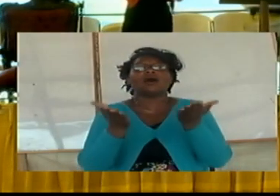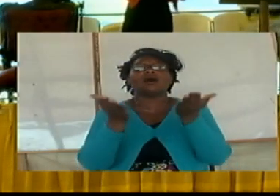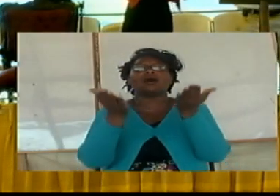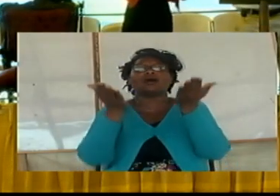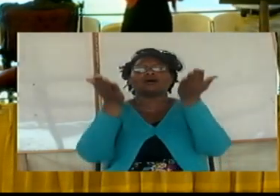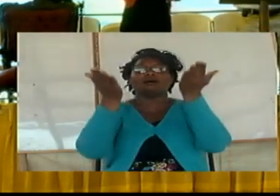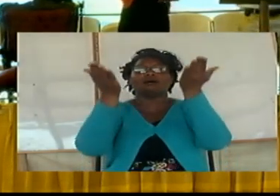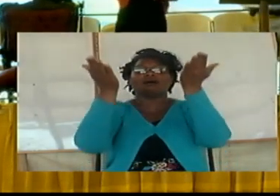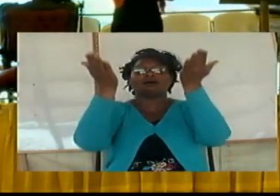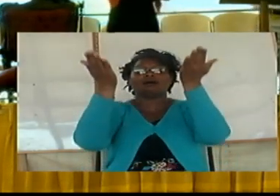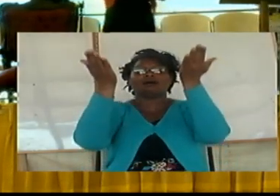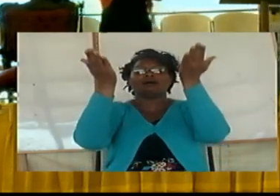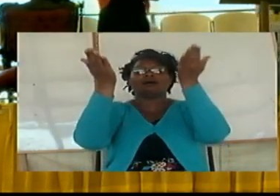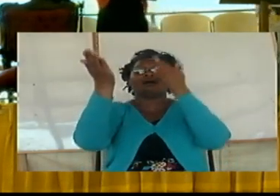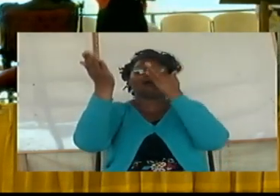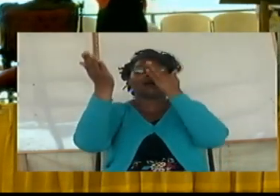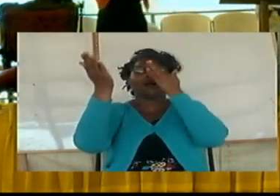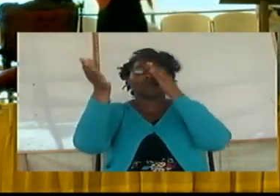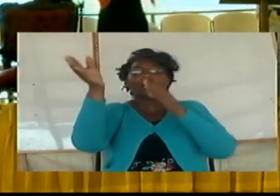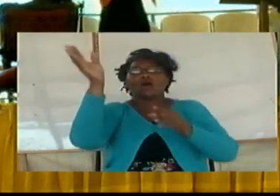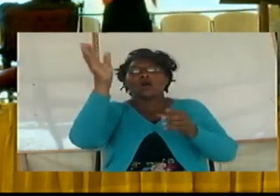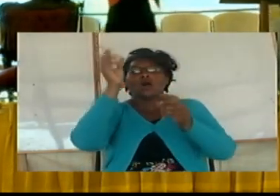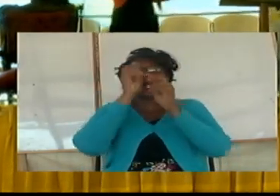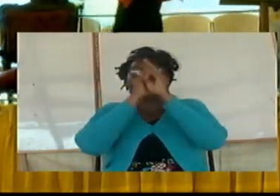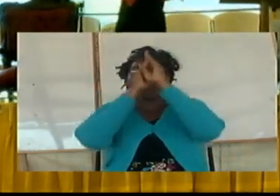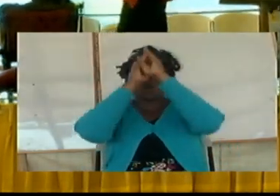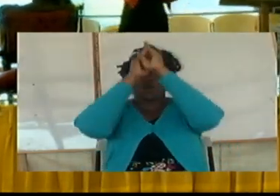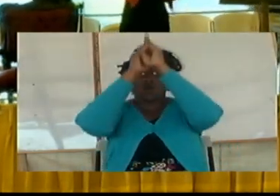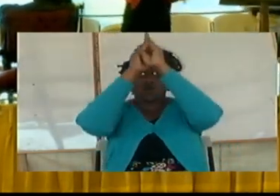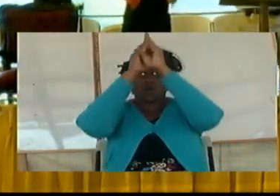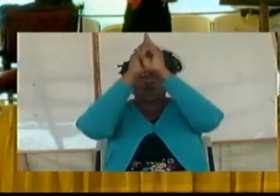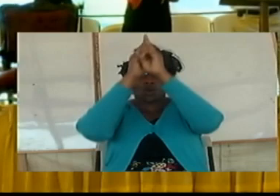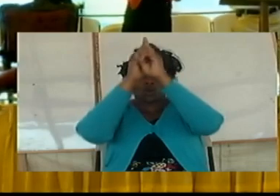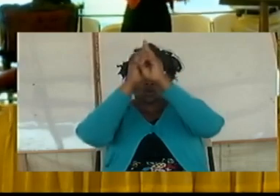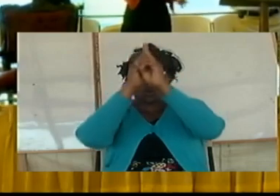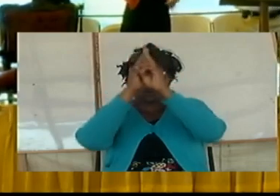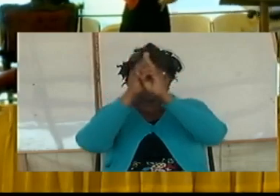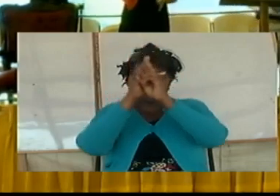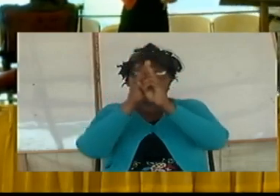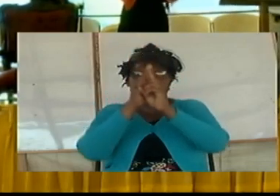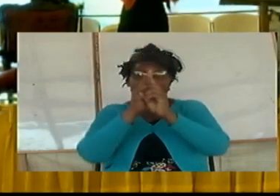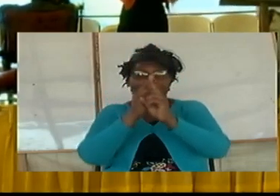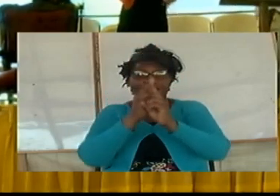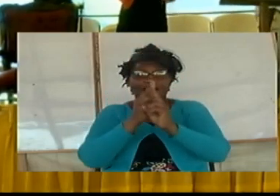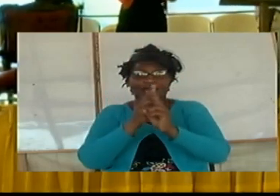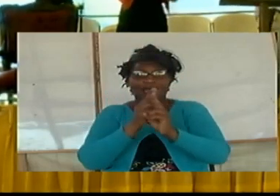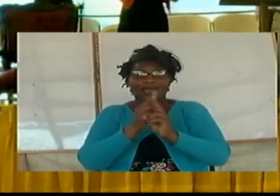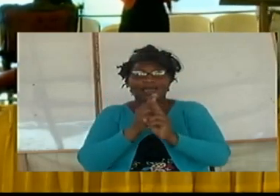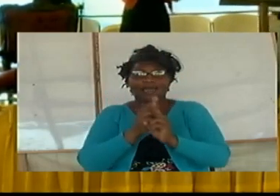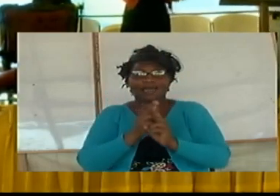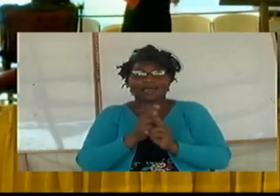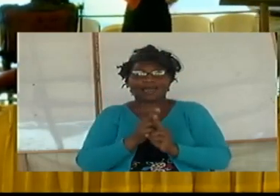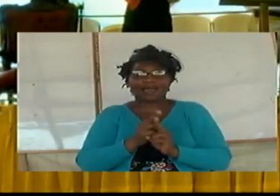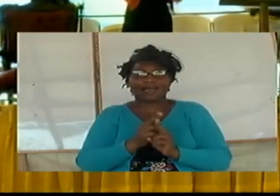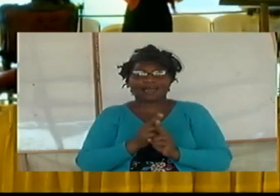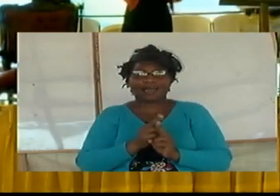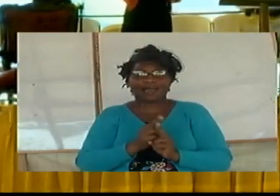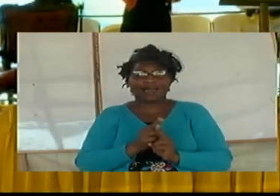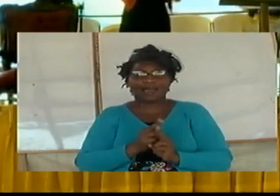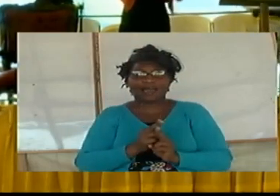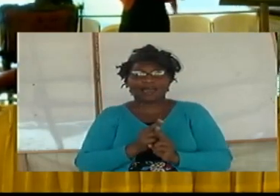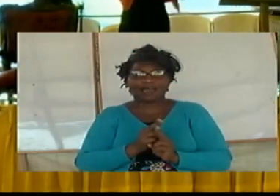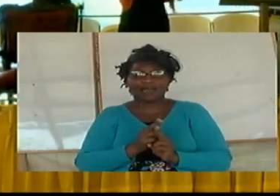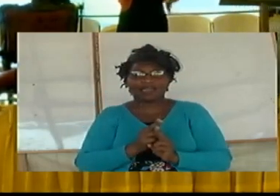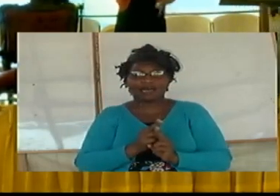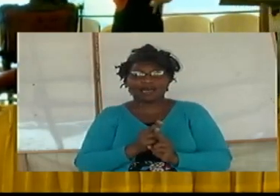right here. Right here, right here. Woo. Hallelujah. Jesus. Come on,